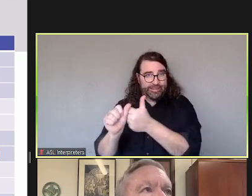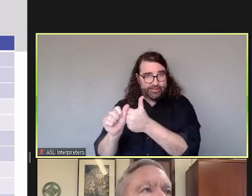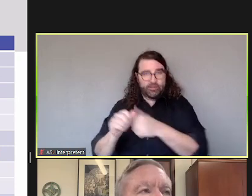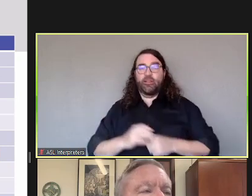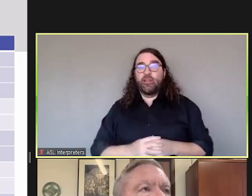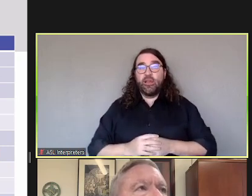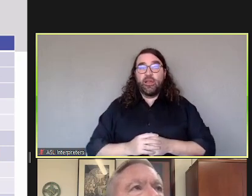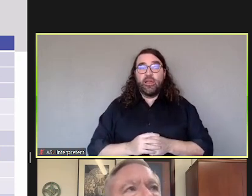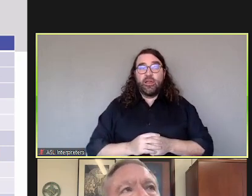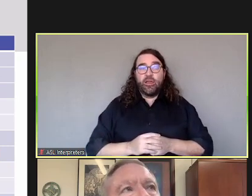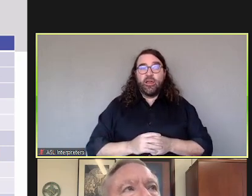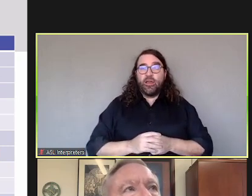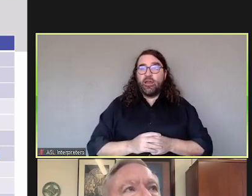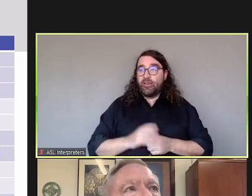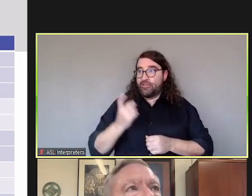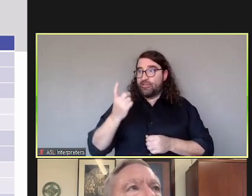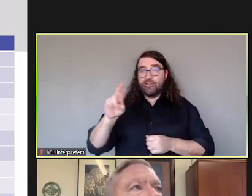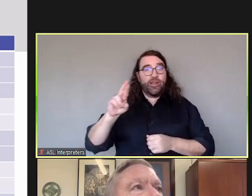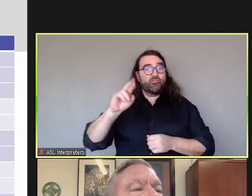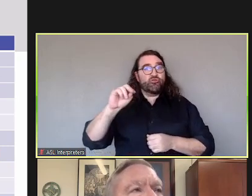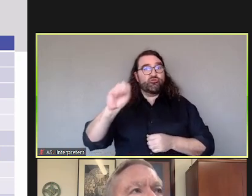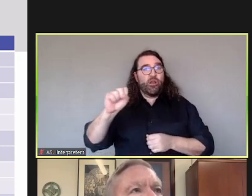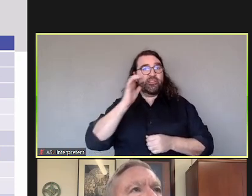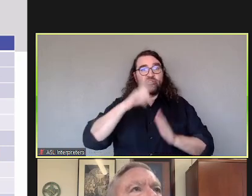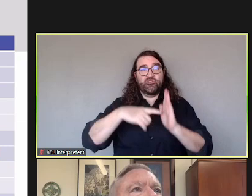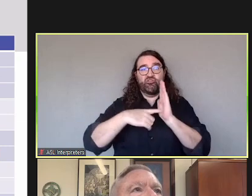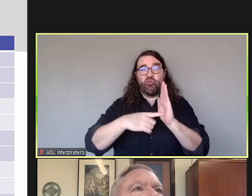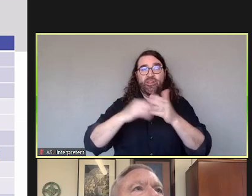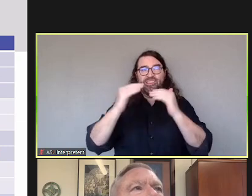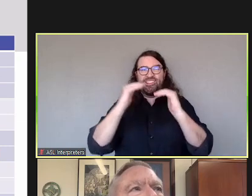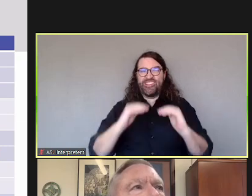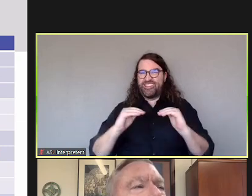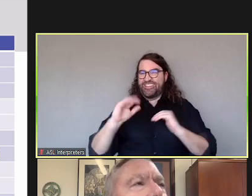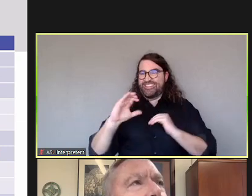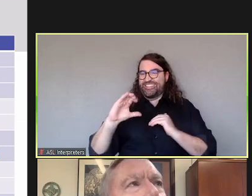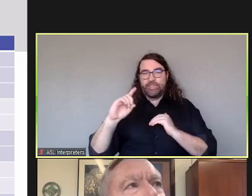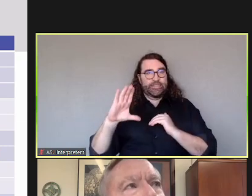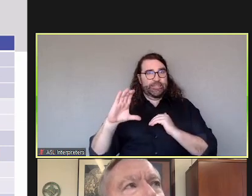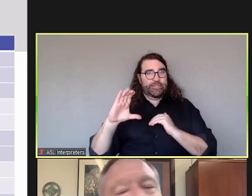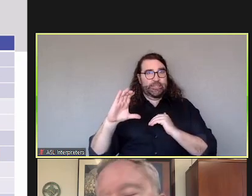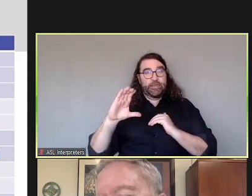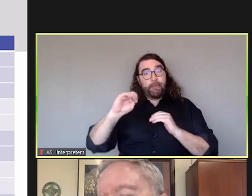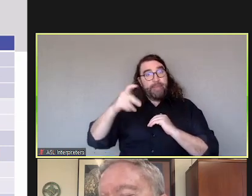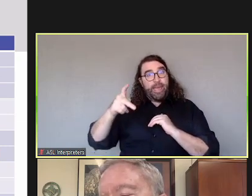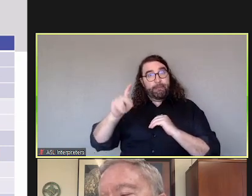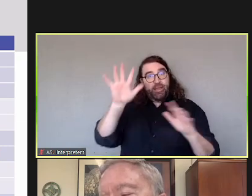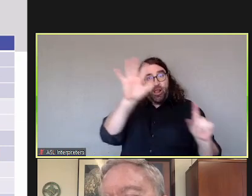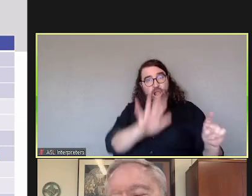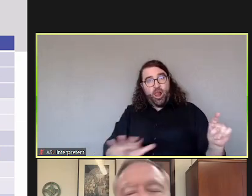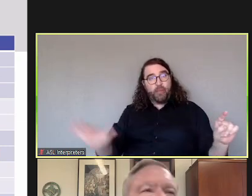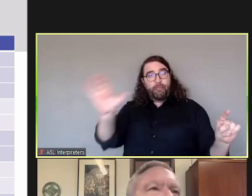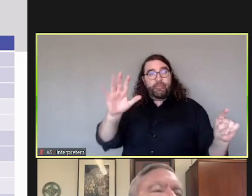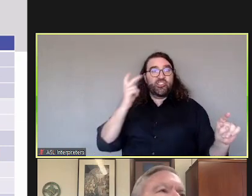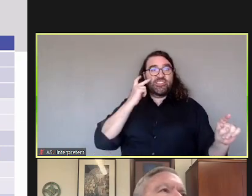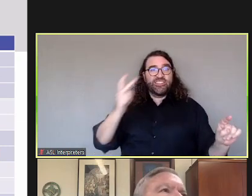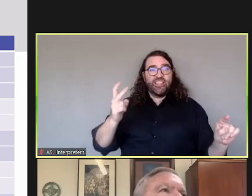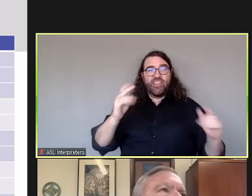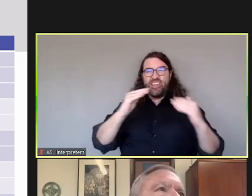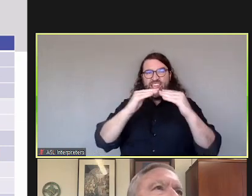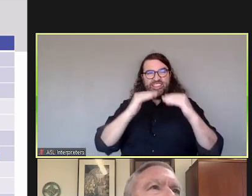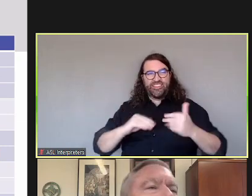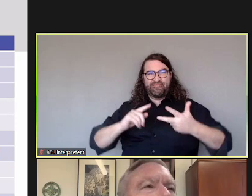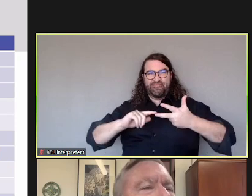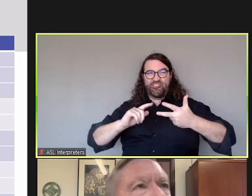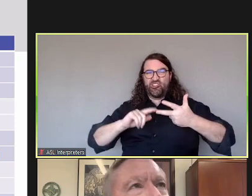Christine, Dr. Ross showed you the CDC community levels map. NM Notify. I'm really excited about NM